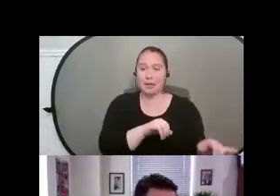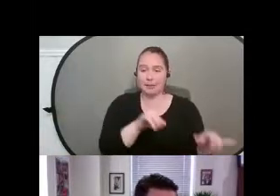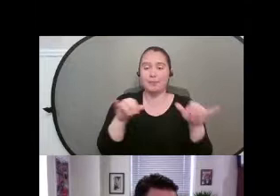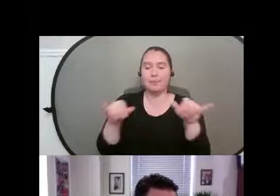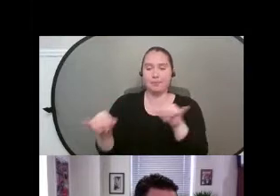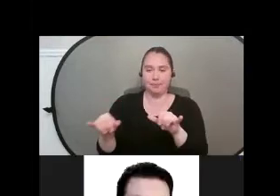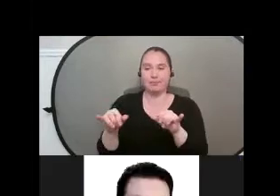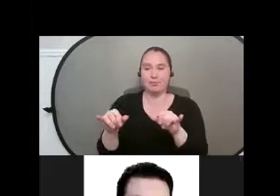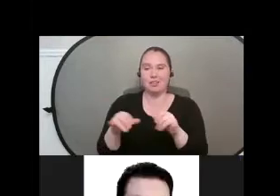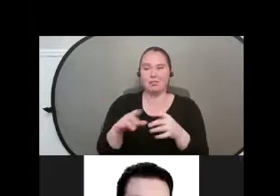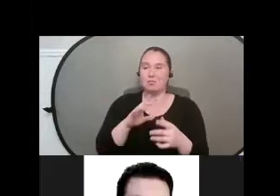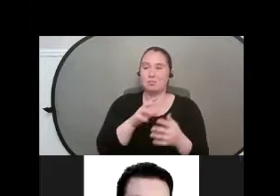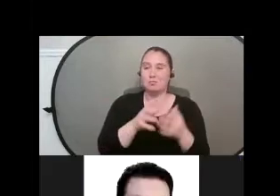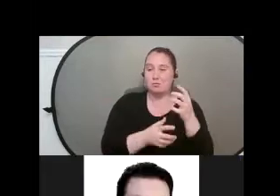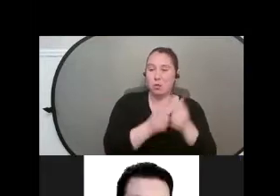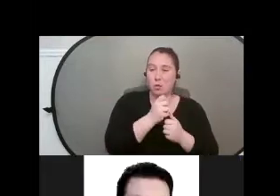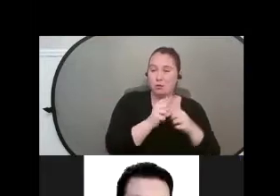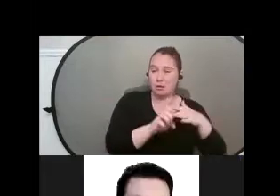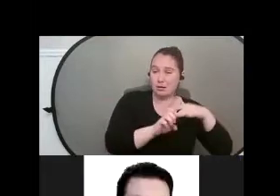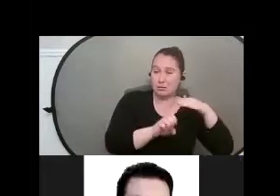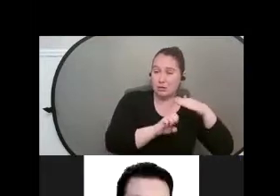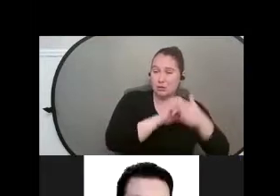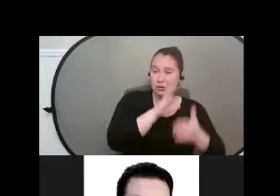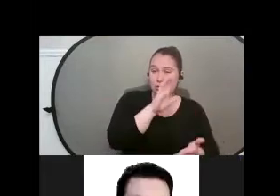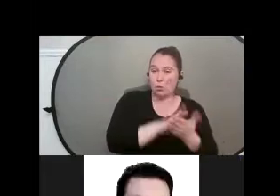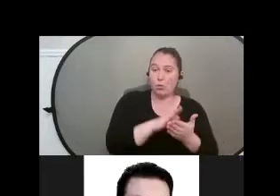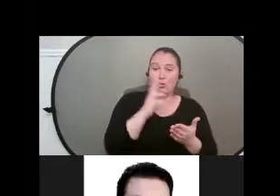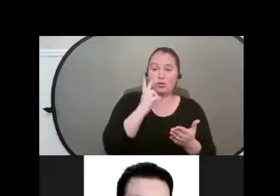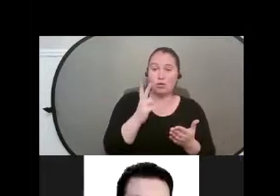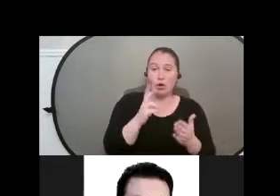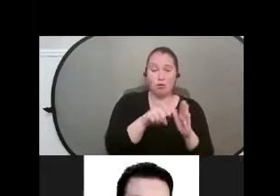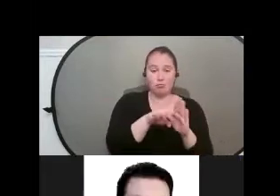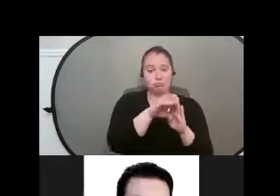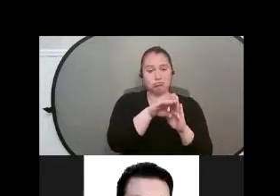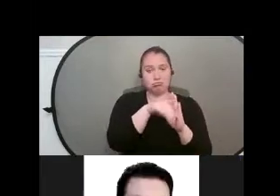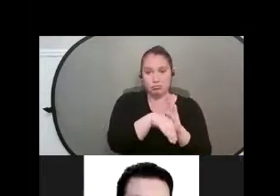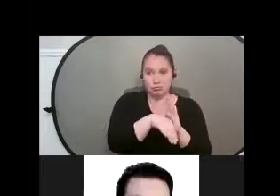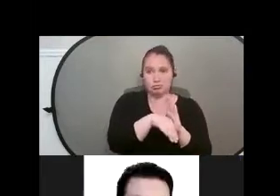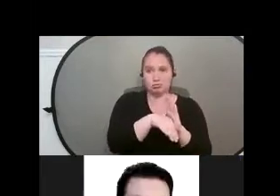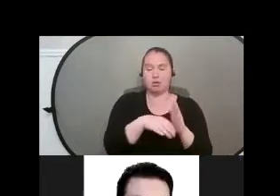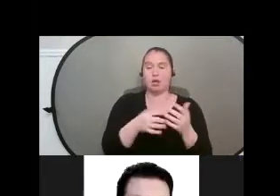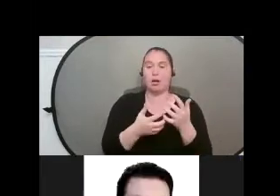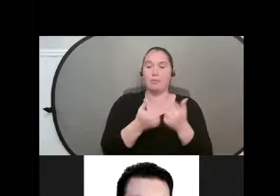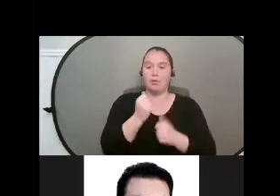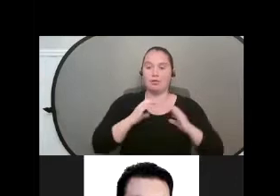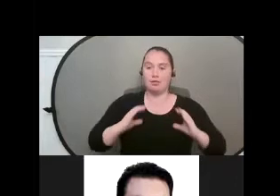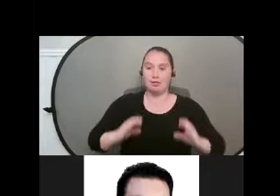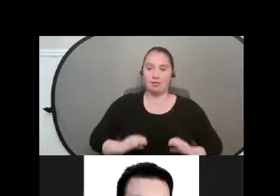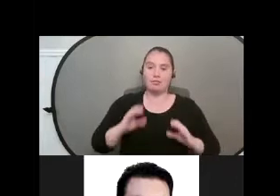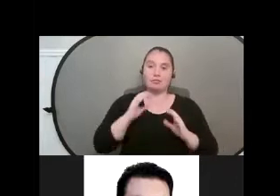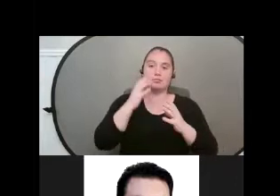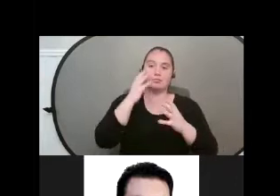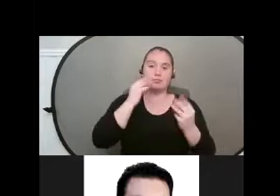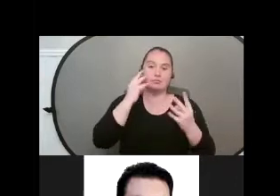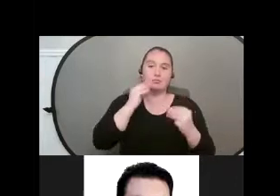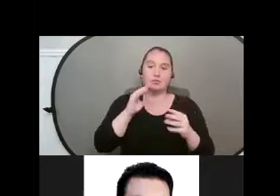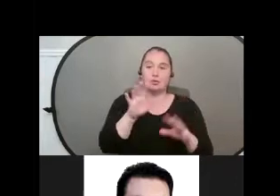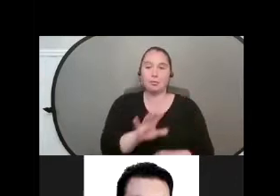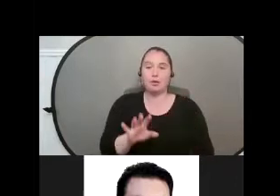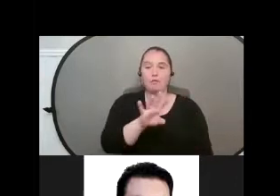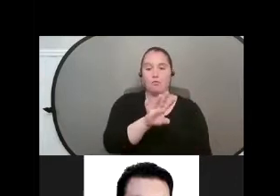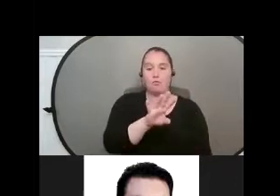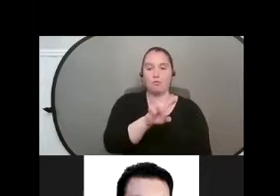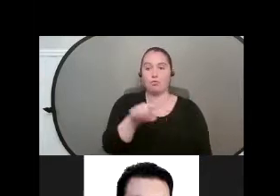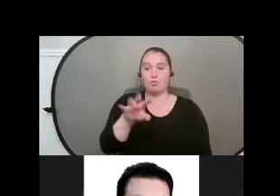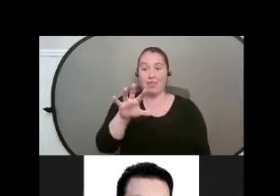elementary, middle school grades where we did see the biggest drop. Most of our clients experienced about a 4 to 5% drop